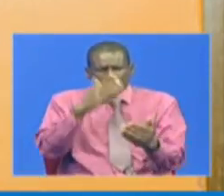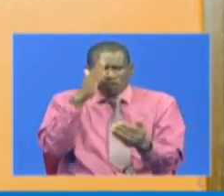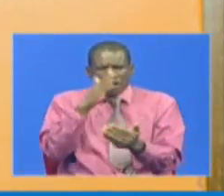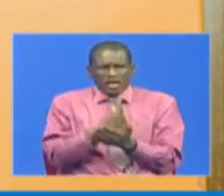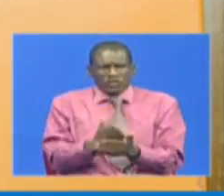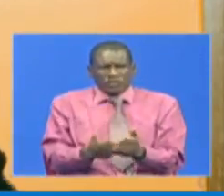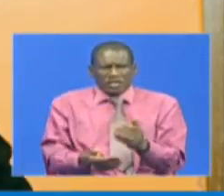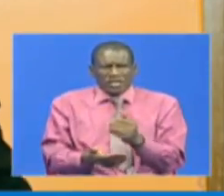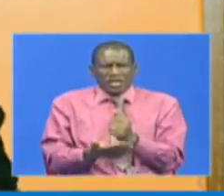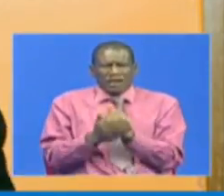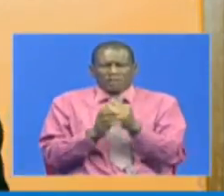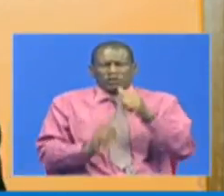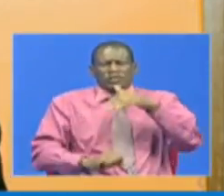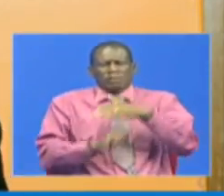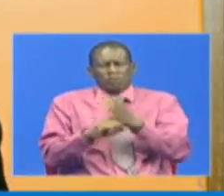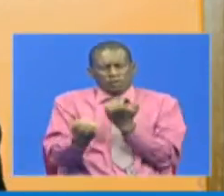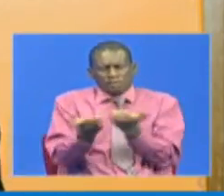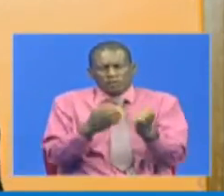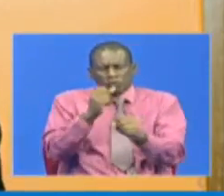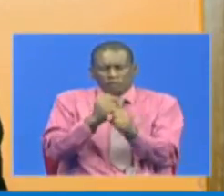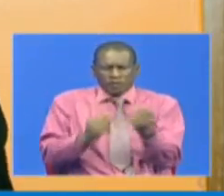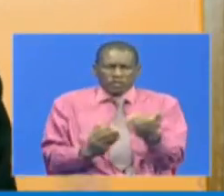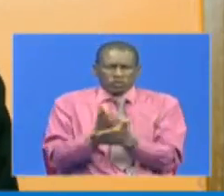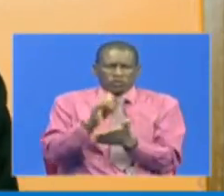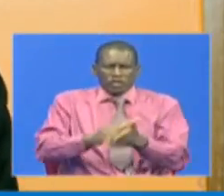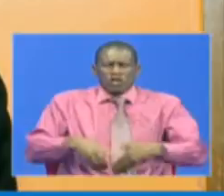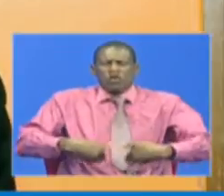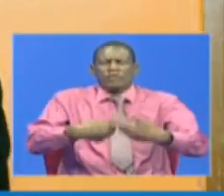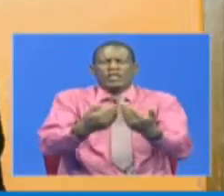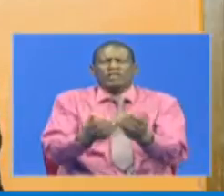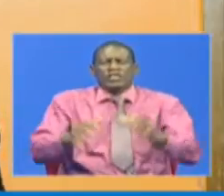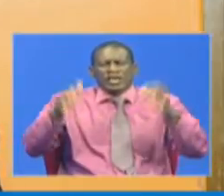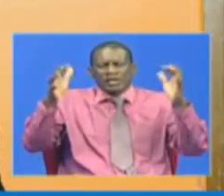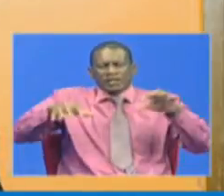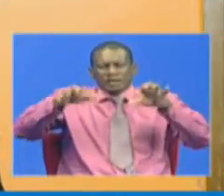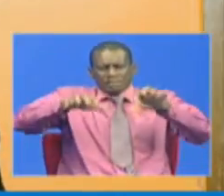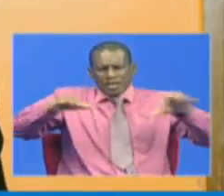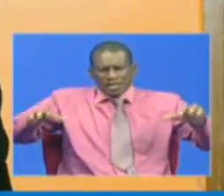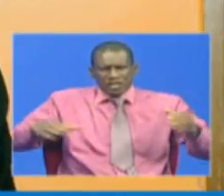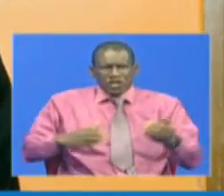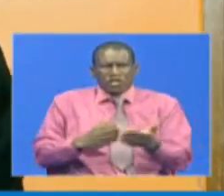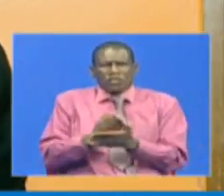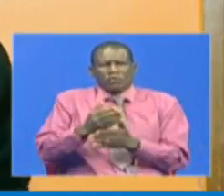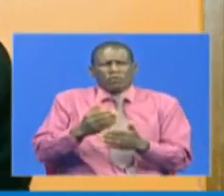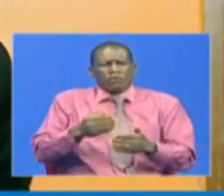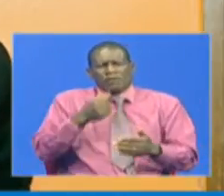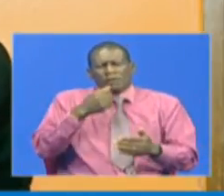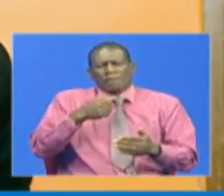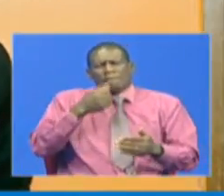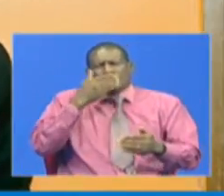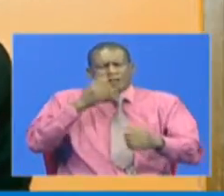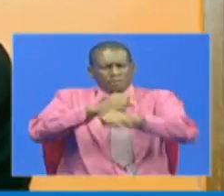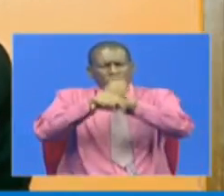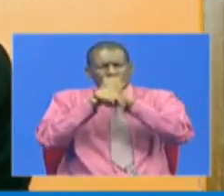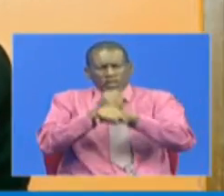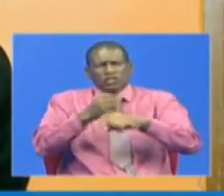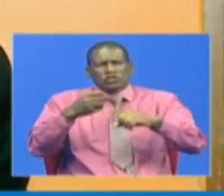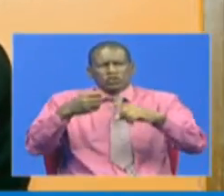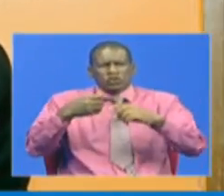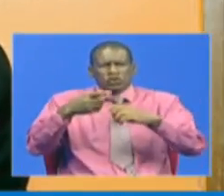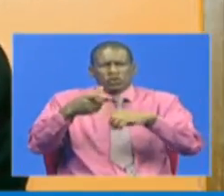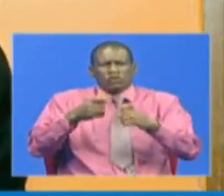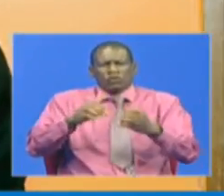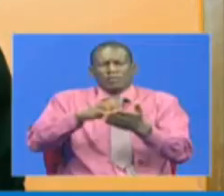fund businesses, by ensuring that we give them a greater market through a bit of protection from